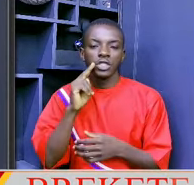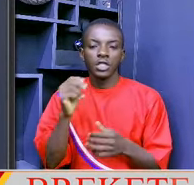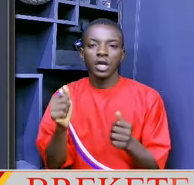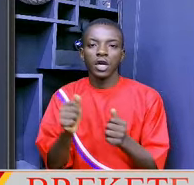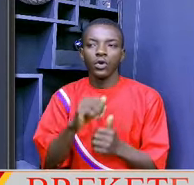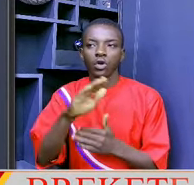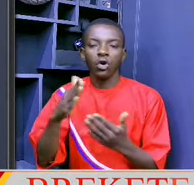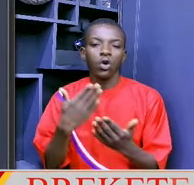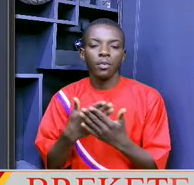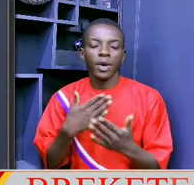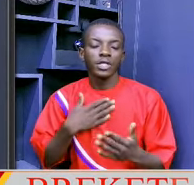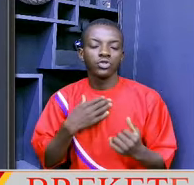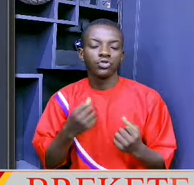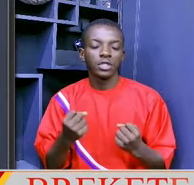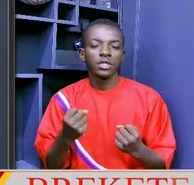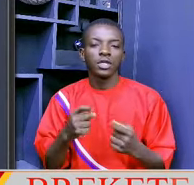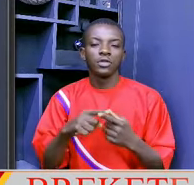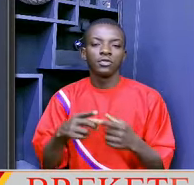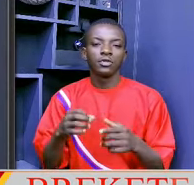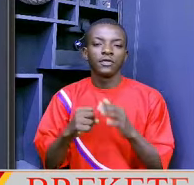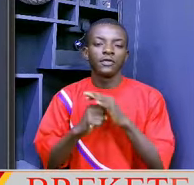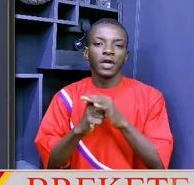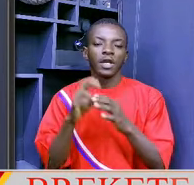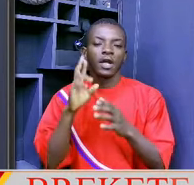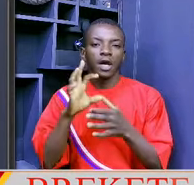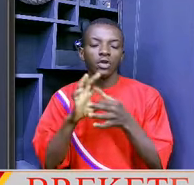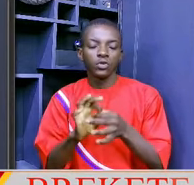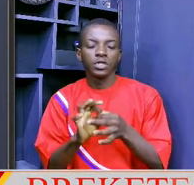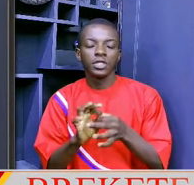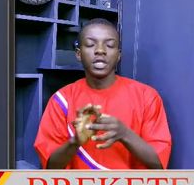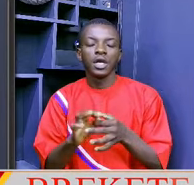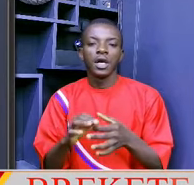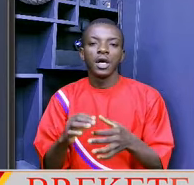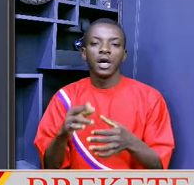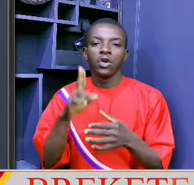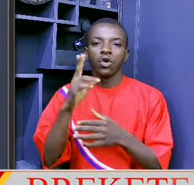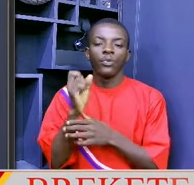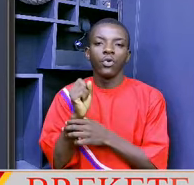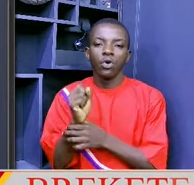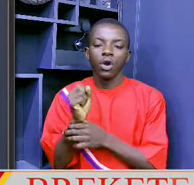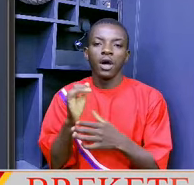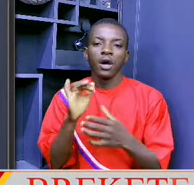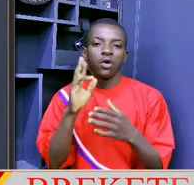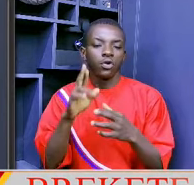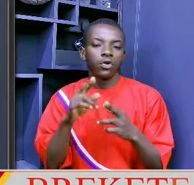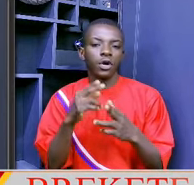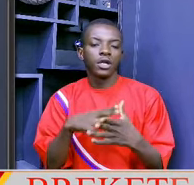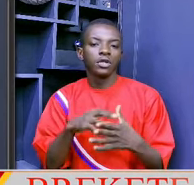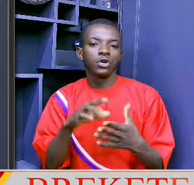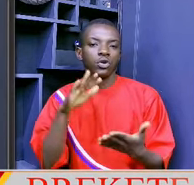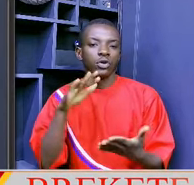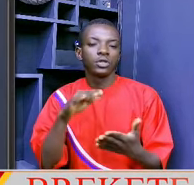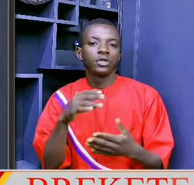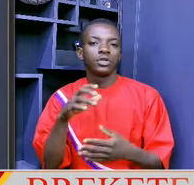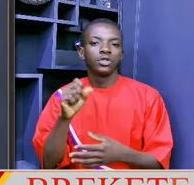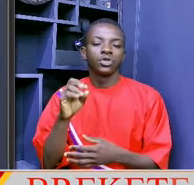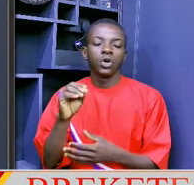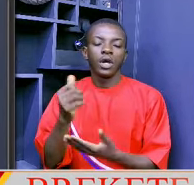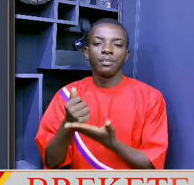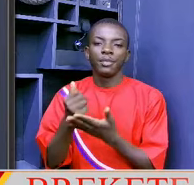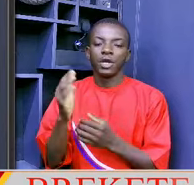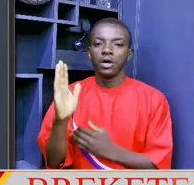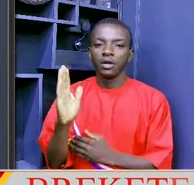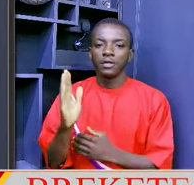serve Nigeria with all my strength, to defend her unity and uphold her honor and glory.